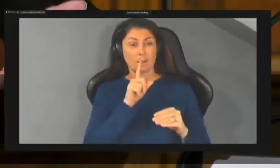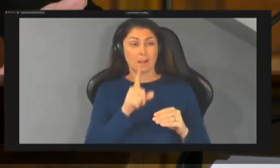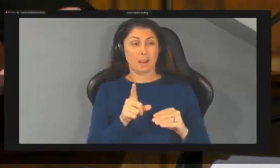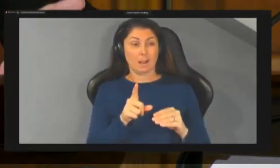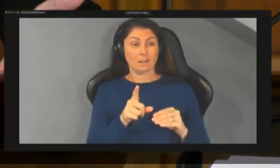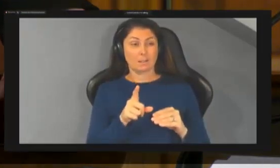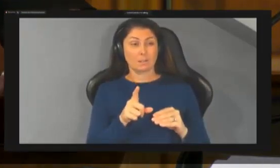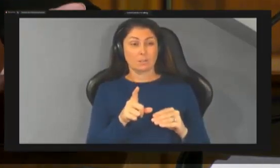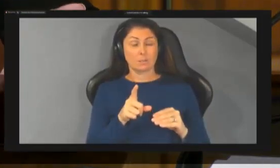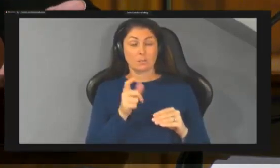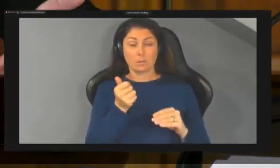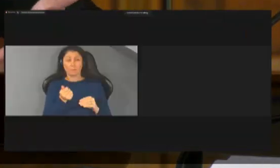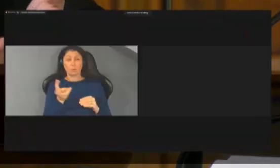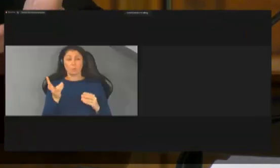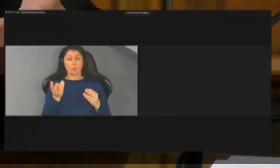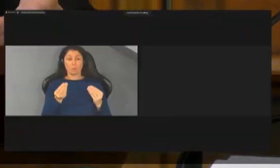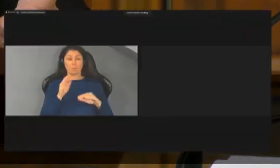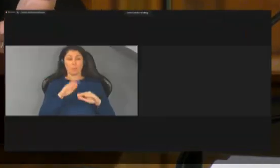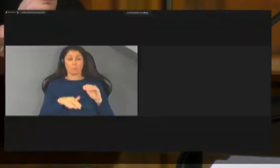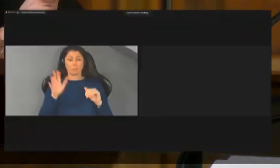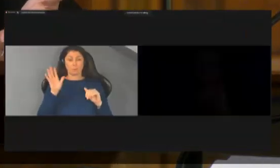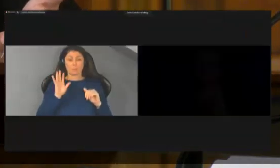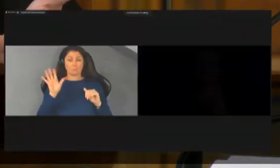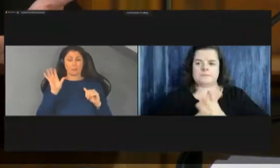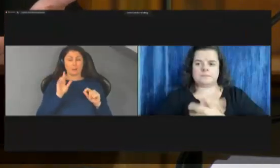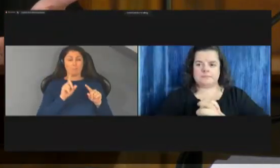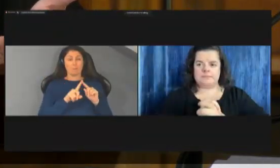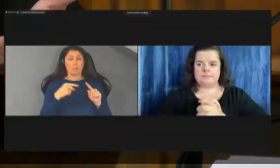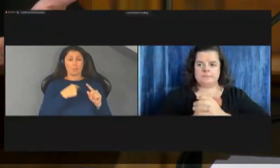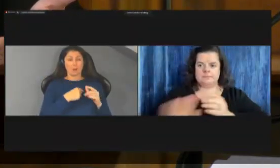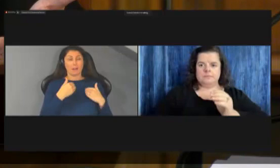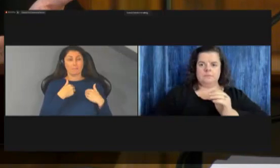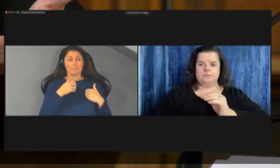is fewer properties than it used to be. But then we have this other